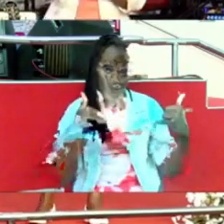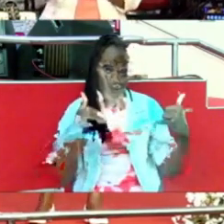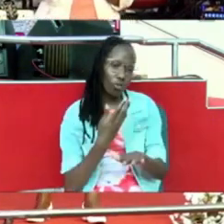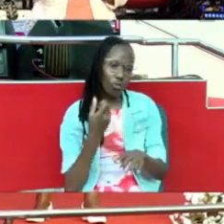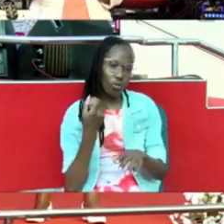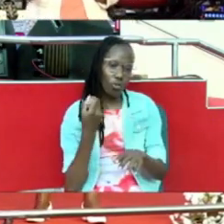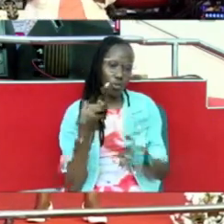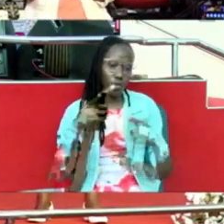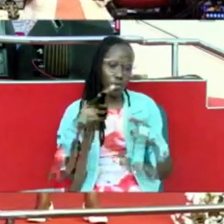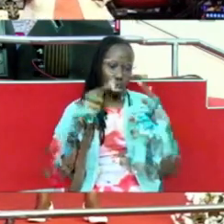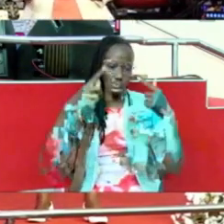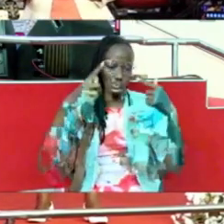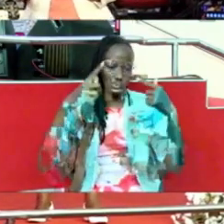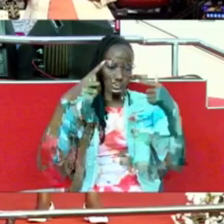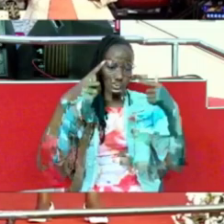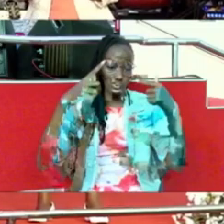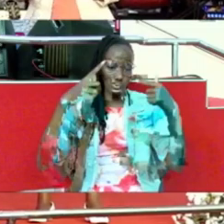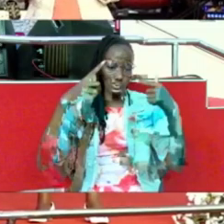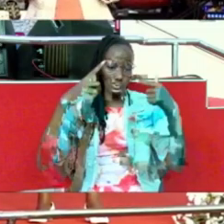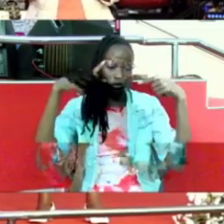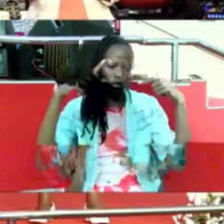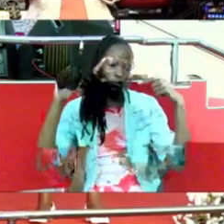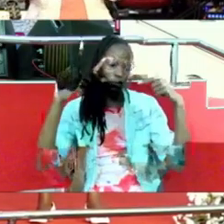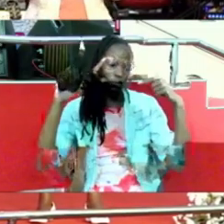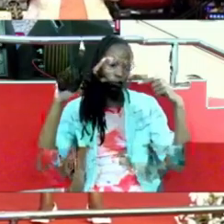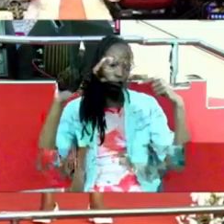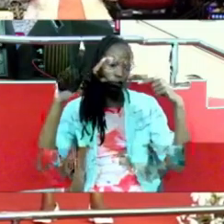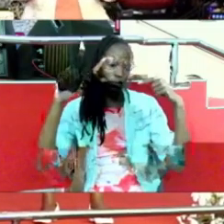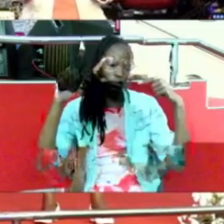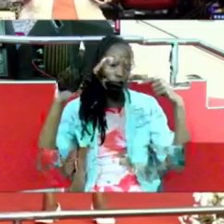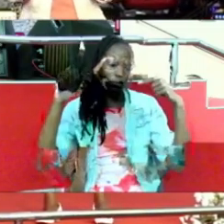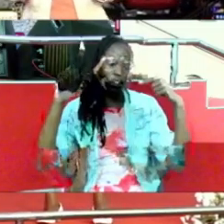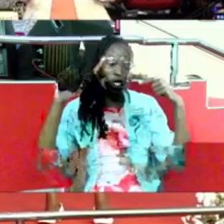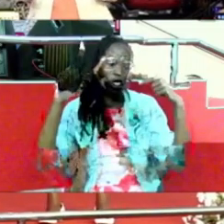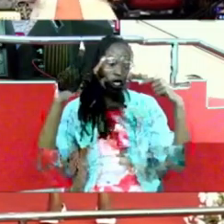And today our key verse,